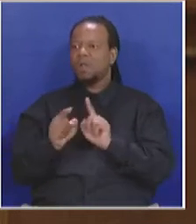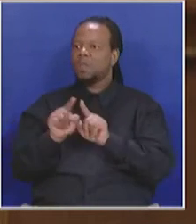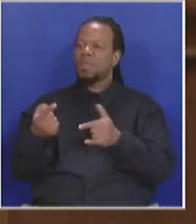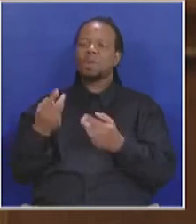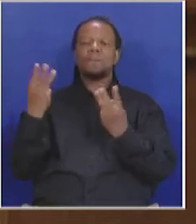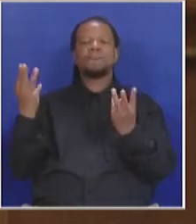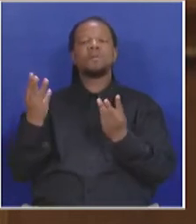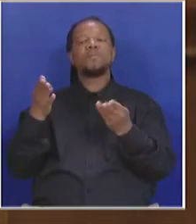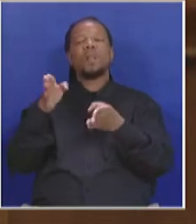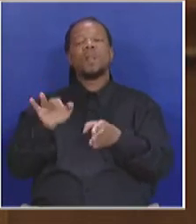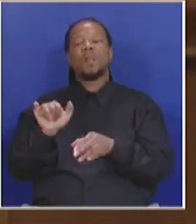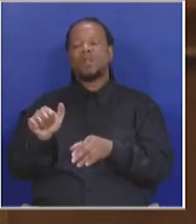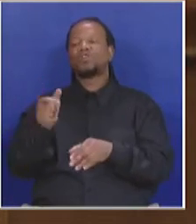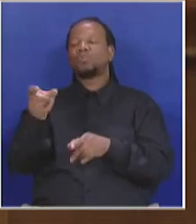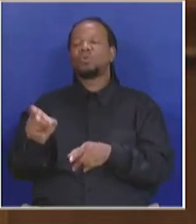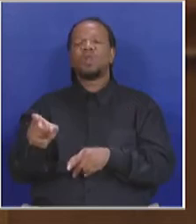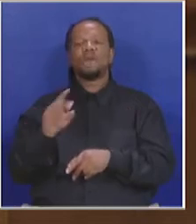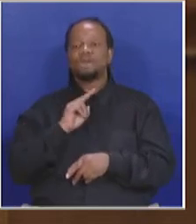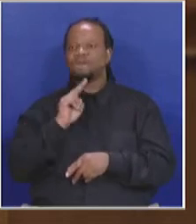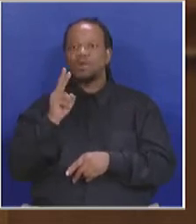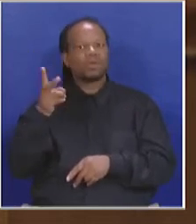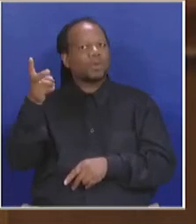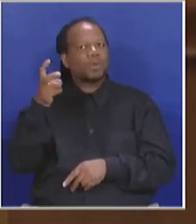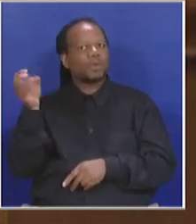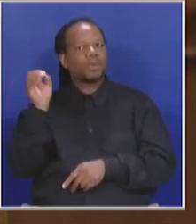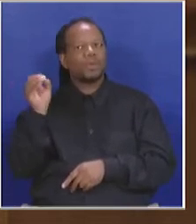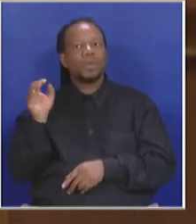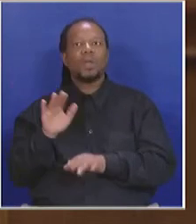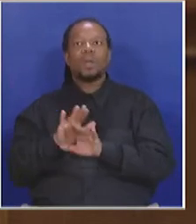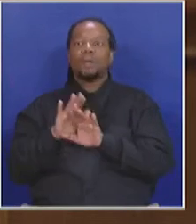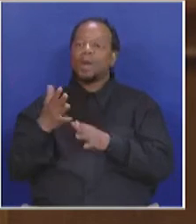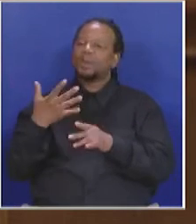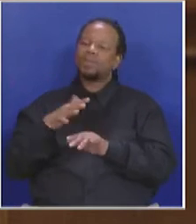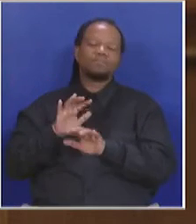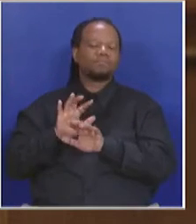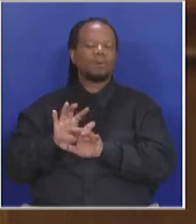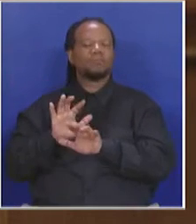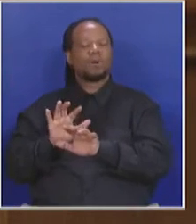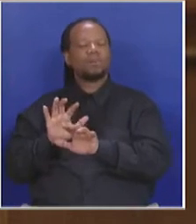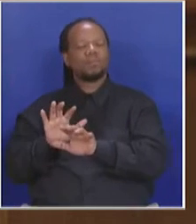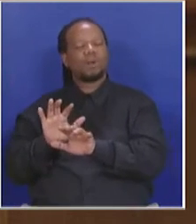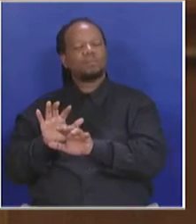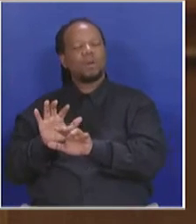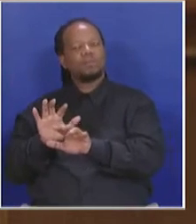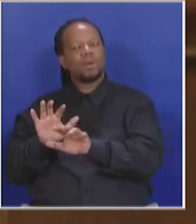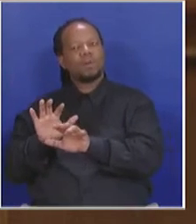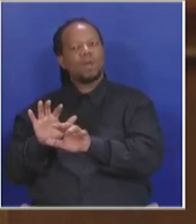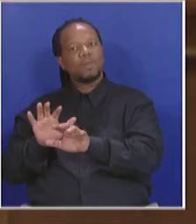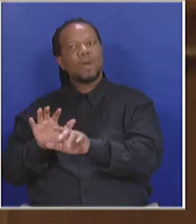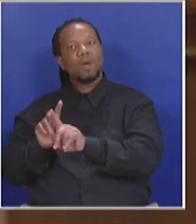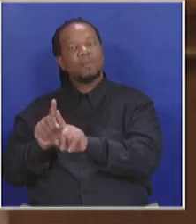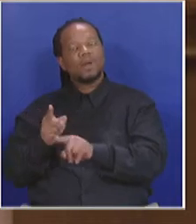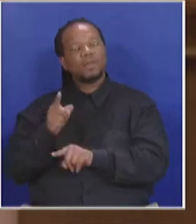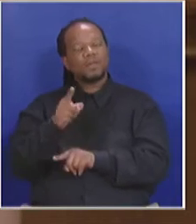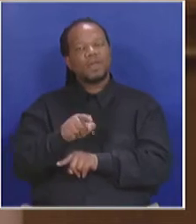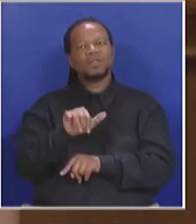in society that demonstrated when members of Parliament were kicked out merely for warning the National Assembly Is that that a